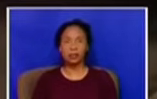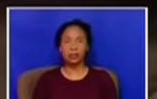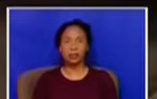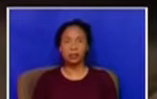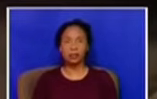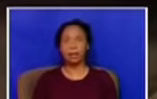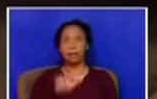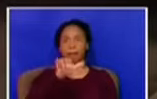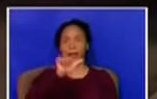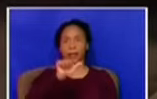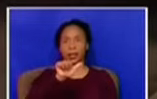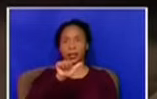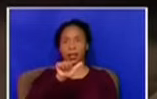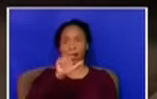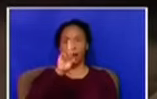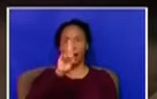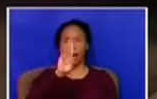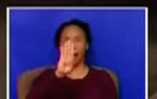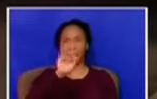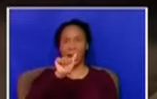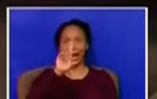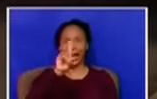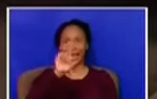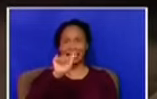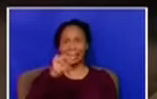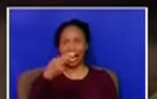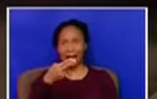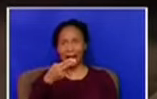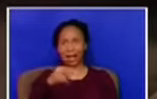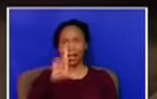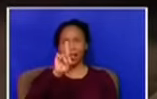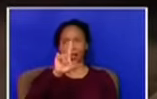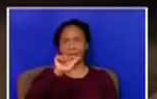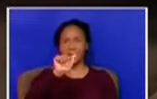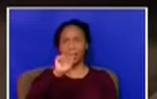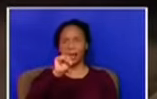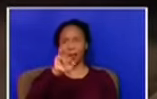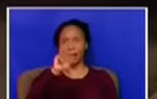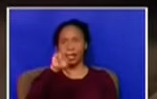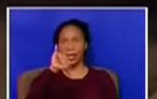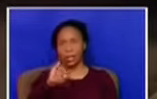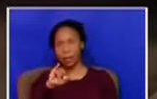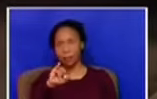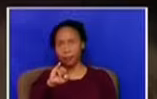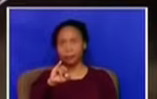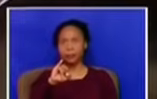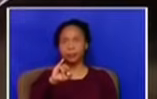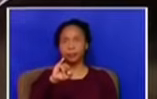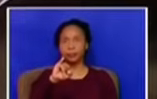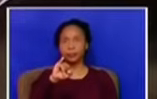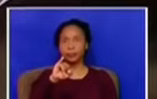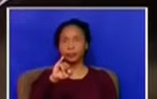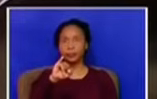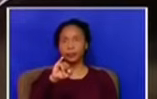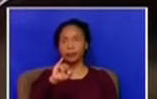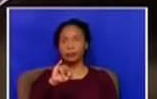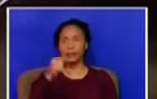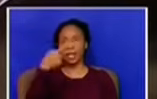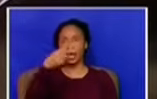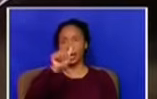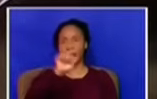Abada Zelna Saira Lamini Senzo Selby